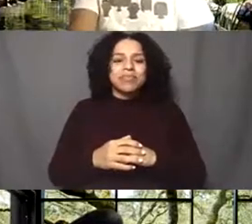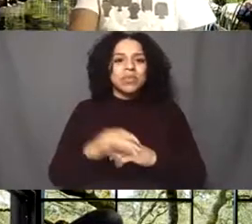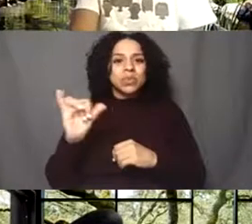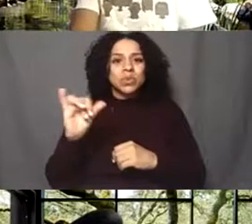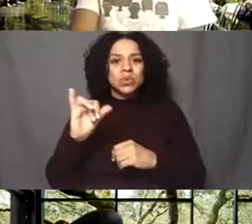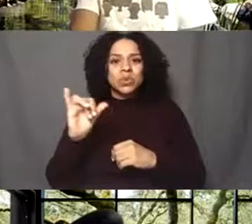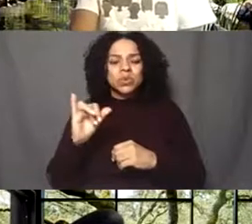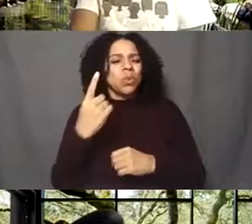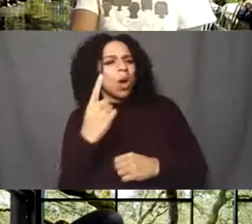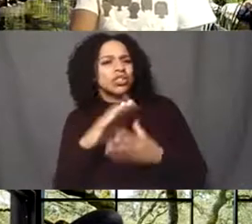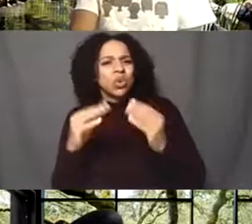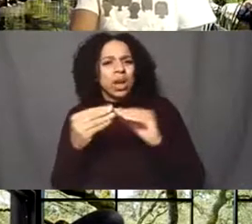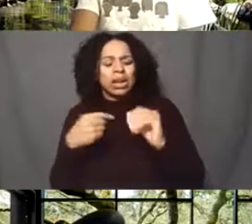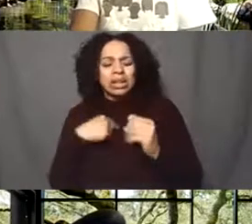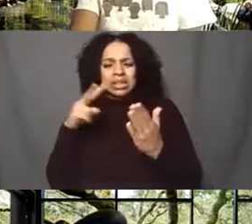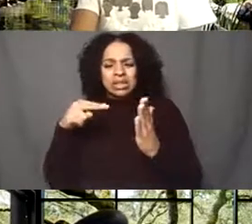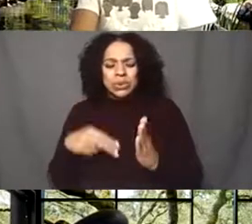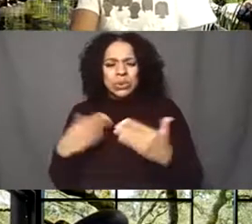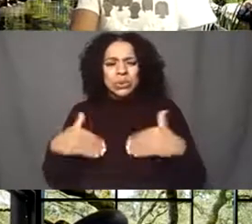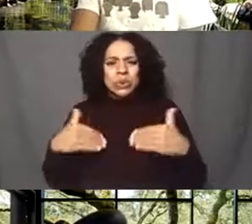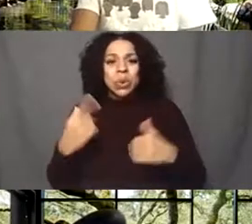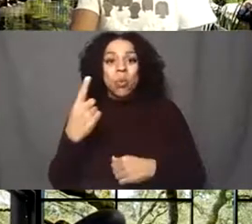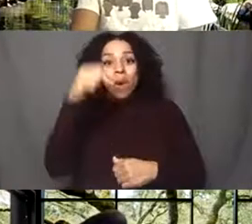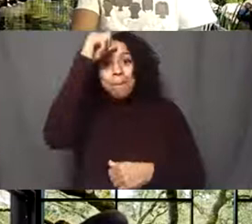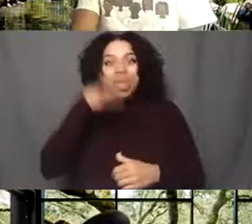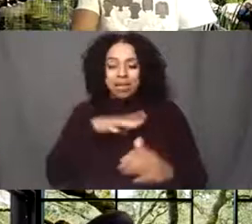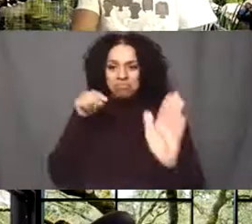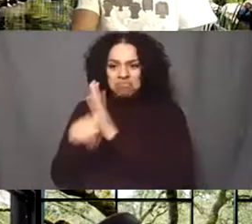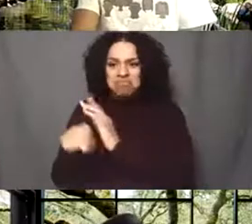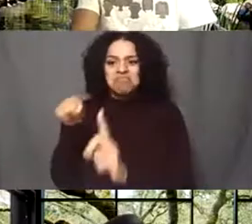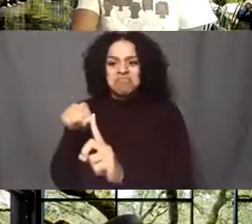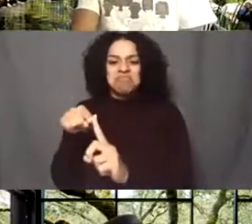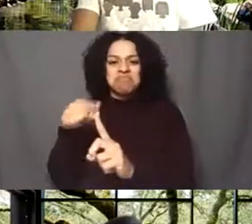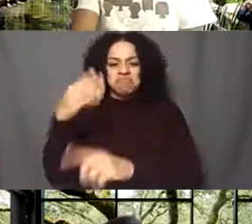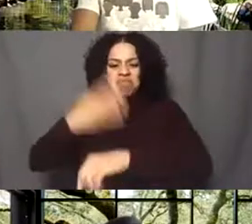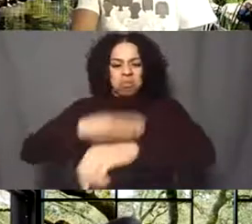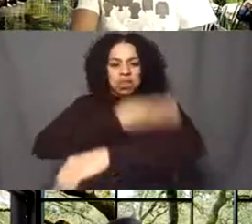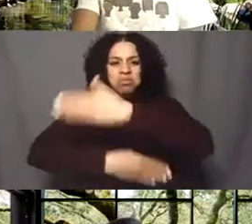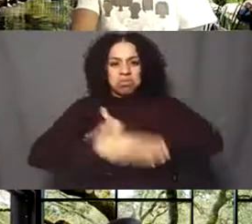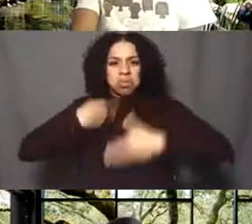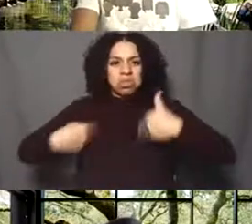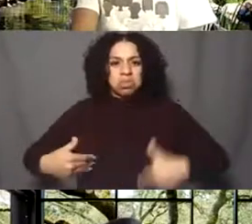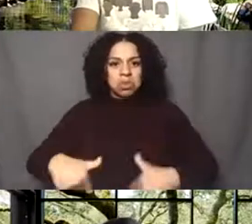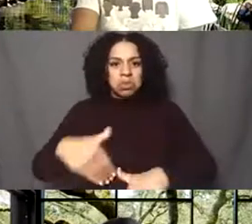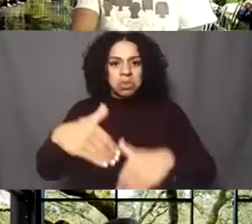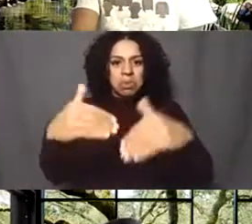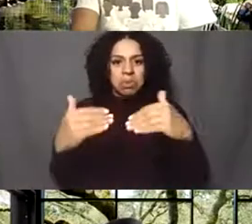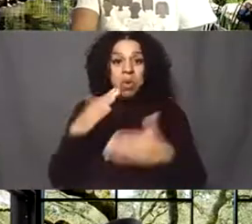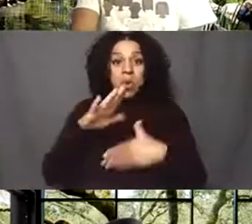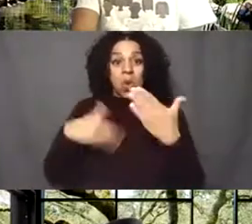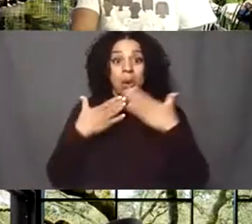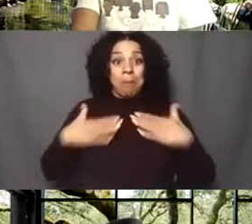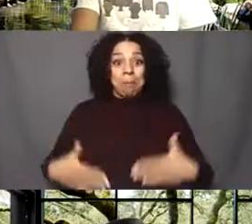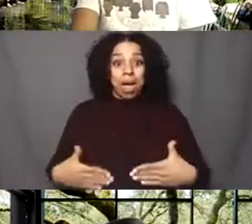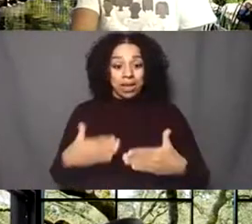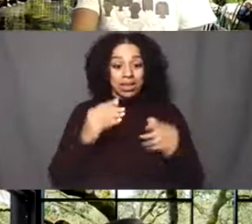him, and then they scattered his fingers and body parts on the lawns of Black people in the Black part of town to send a message to them.